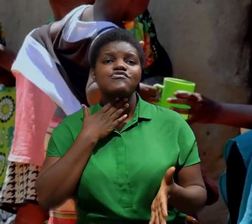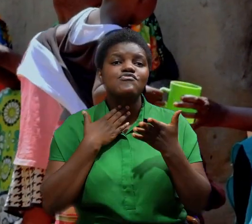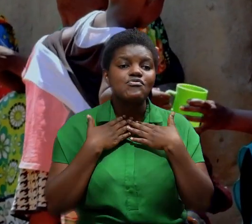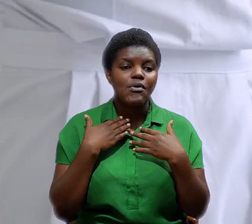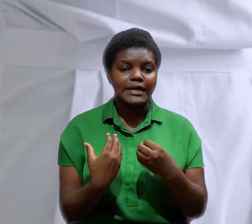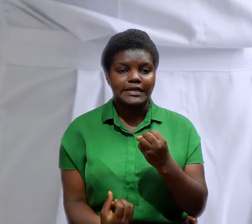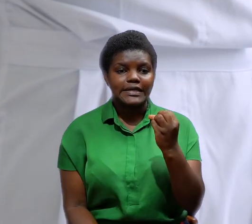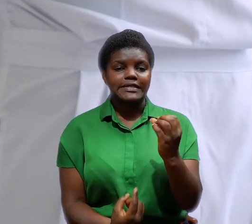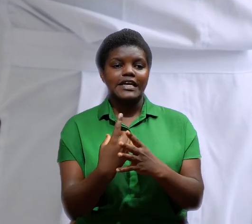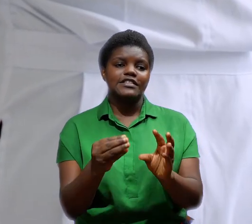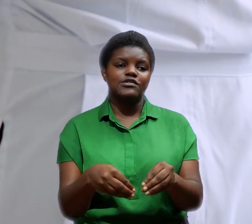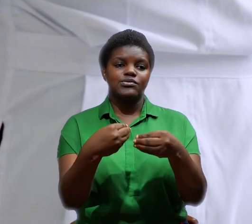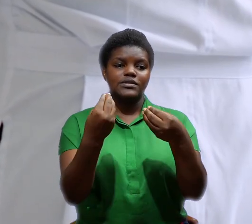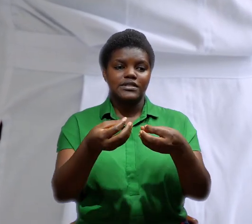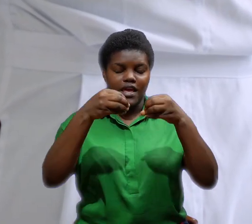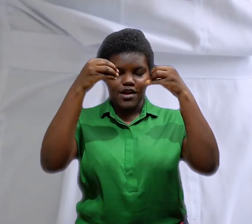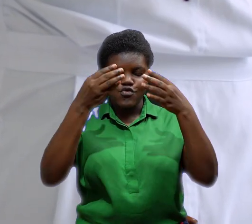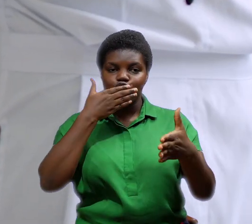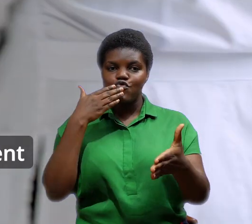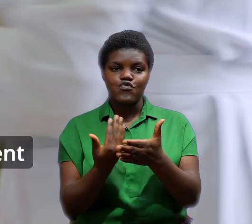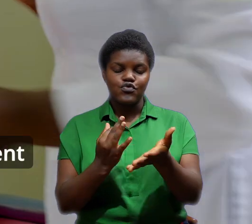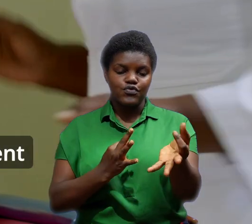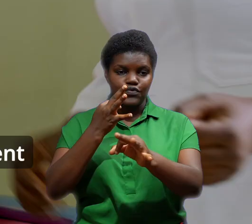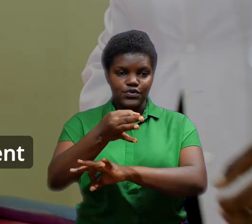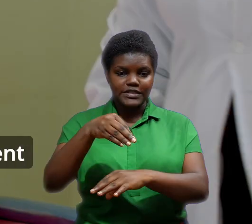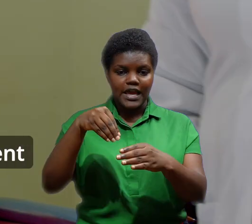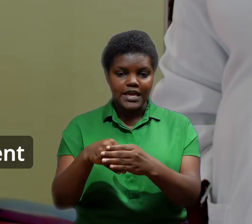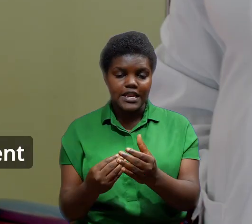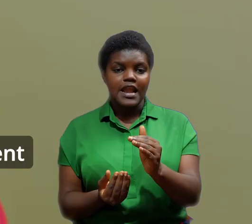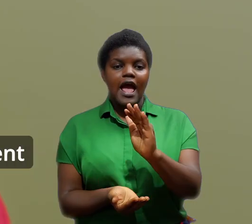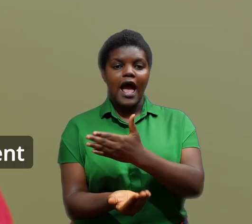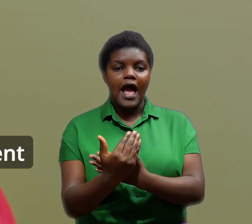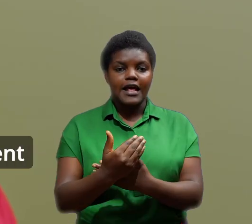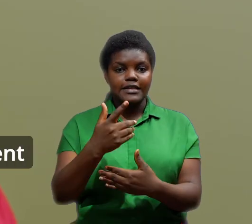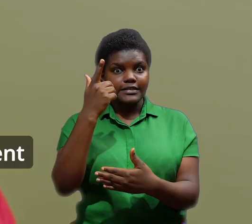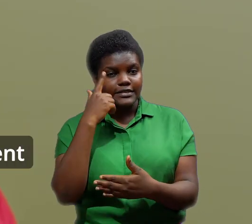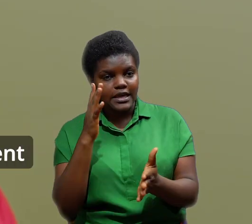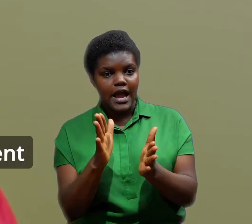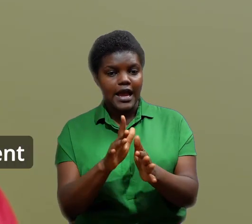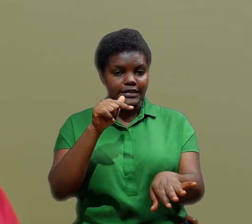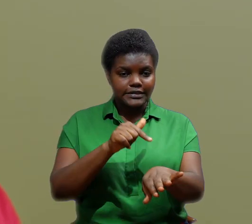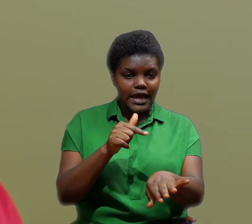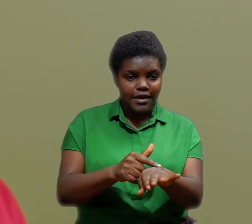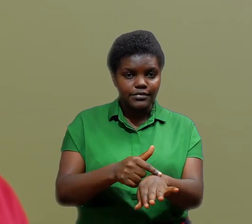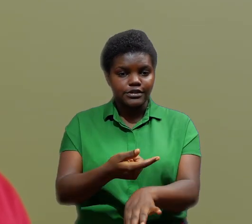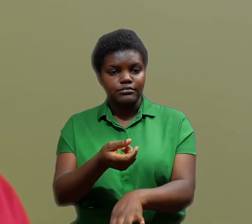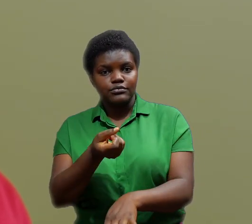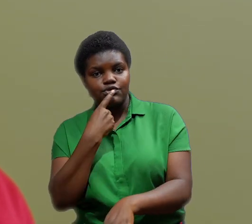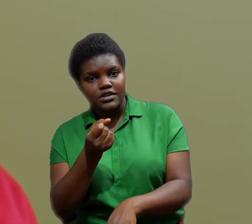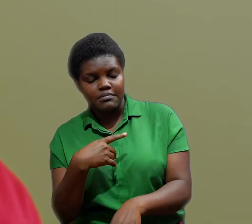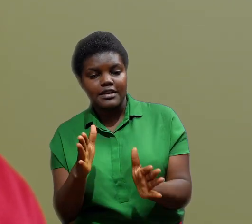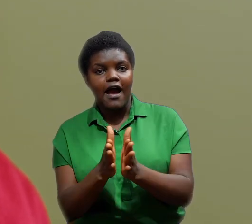Through early detection, timely treatment, and community awareness, we can prevent